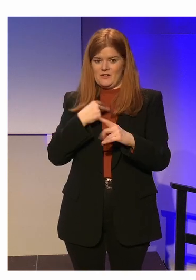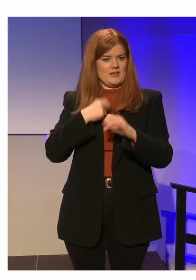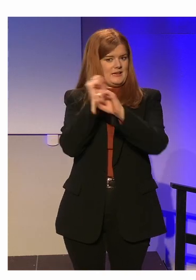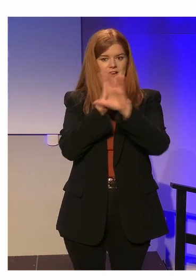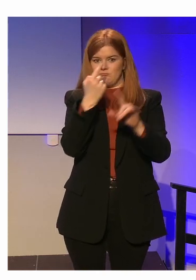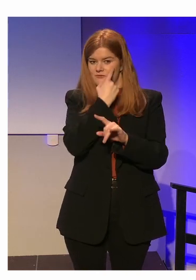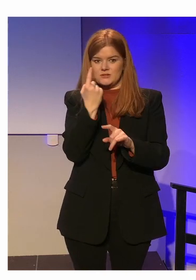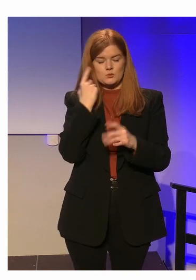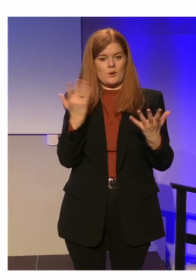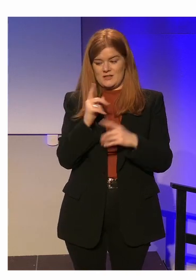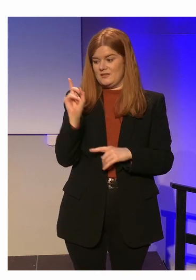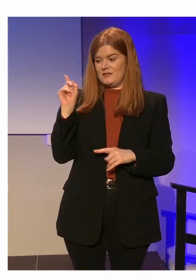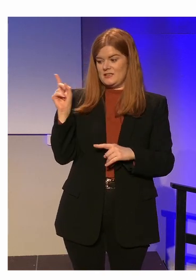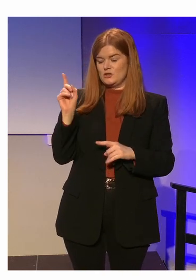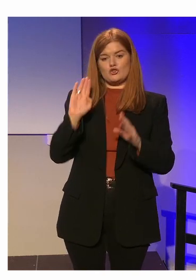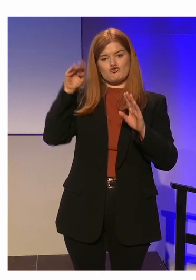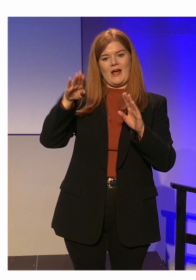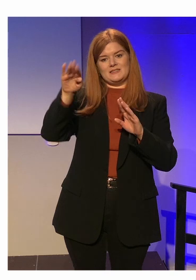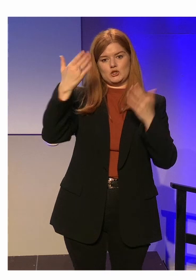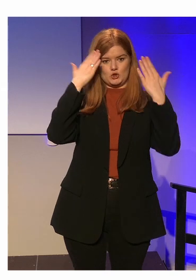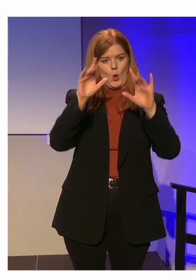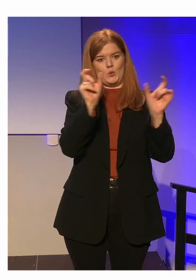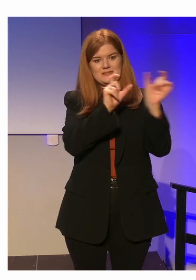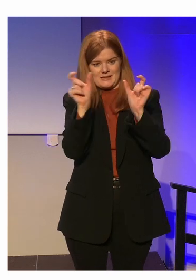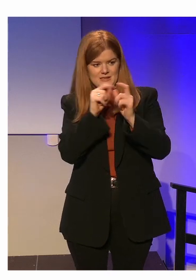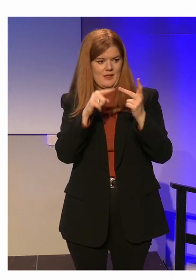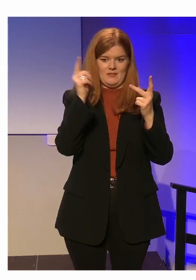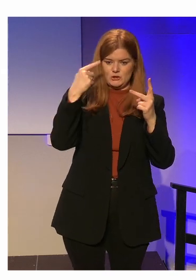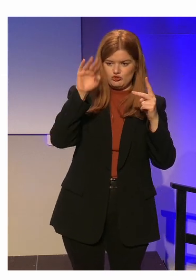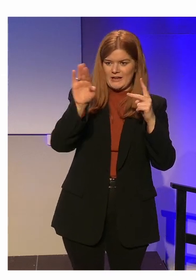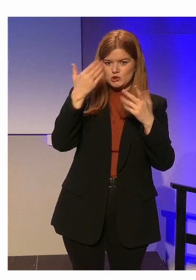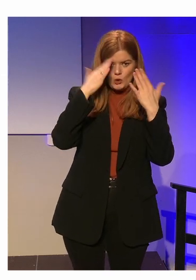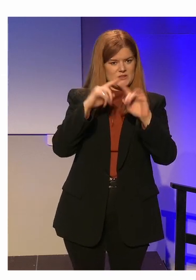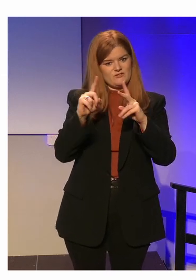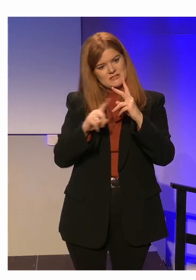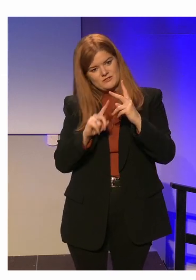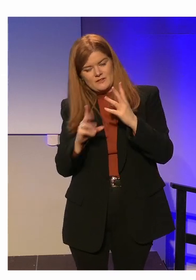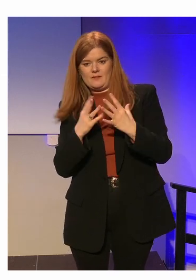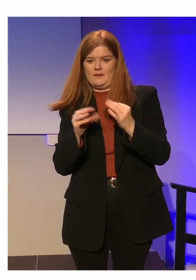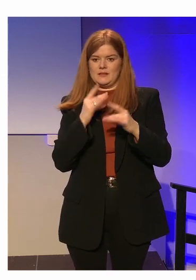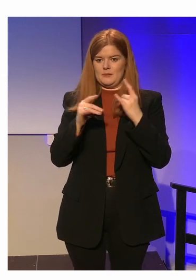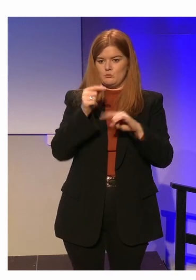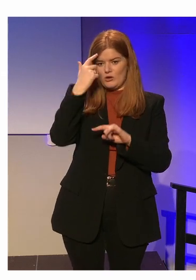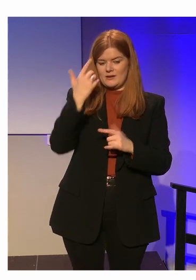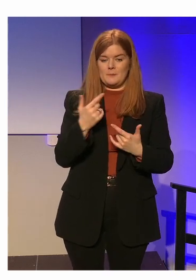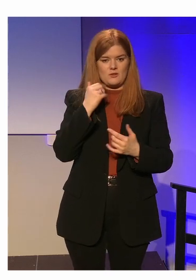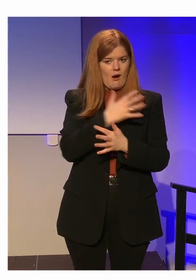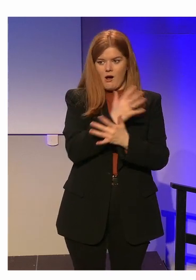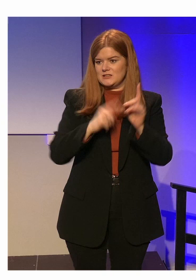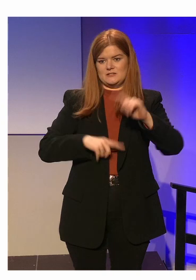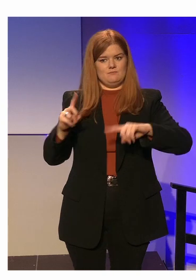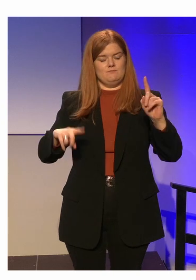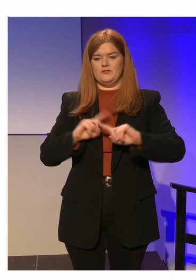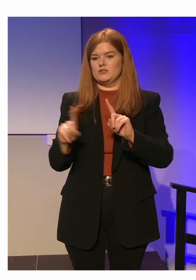distinctive evidence. These are trends that show dyslexia. These are trends that show other types of things happening in the brain. They're all